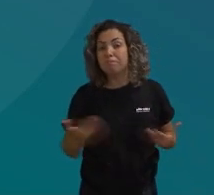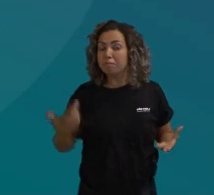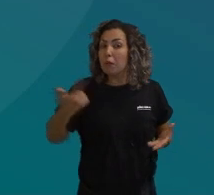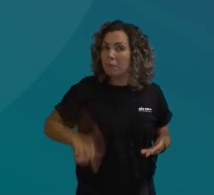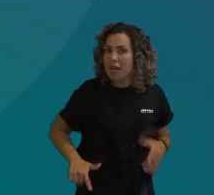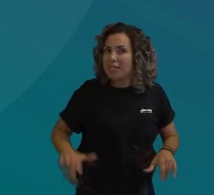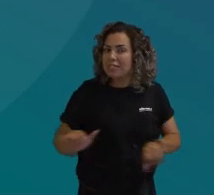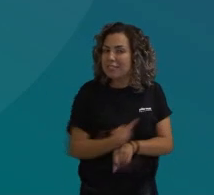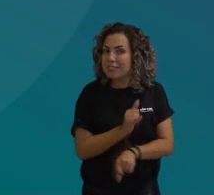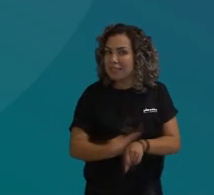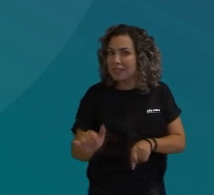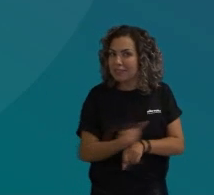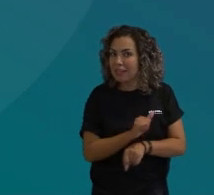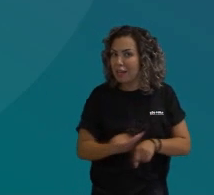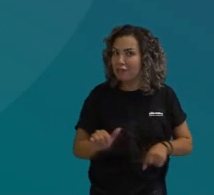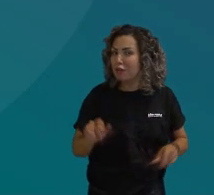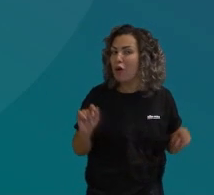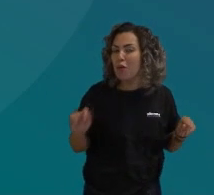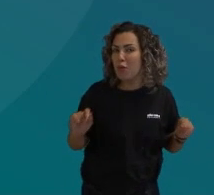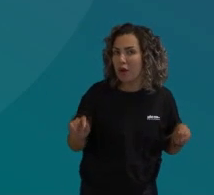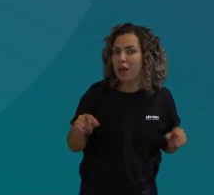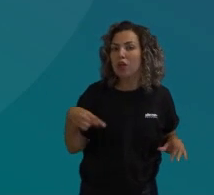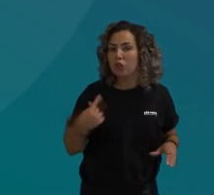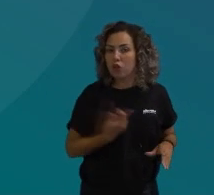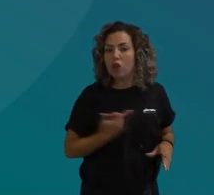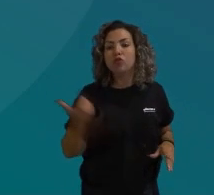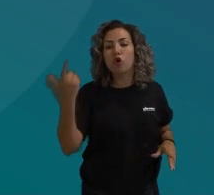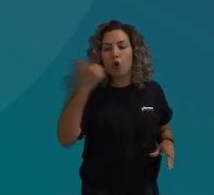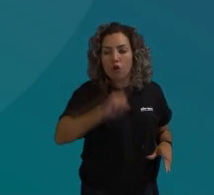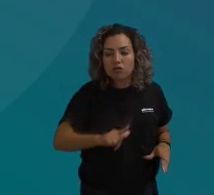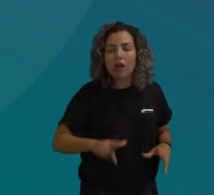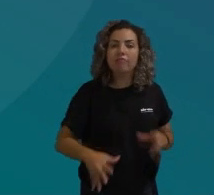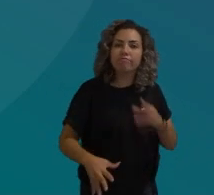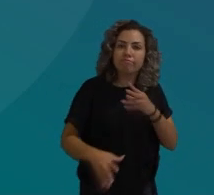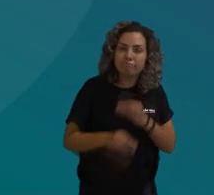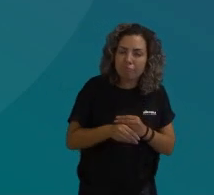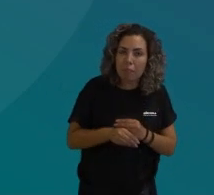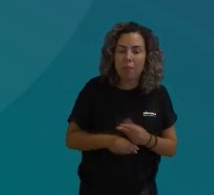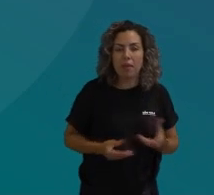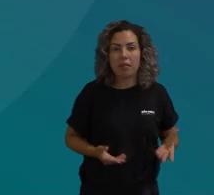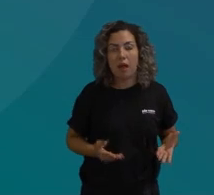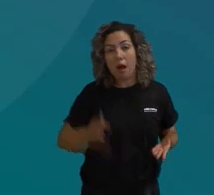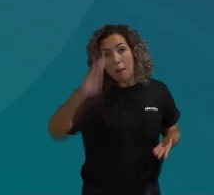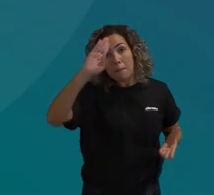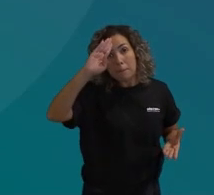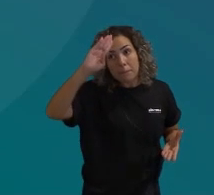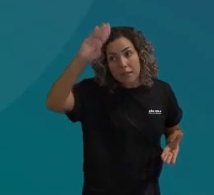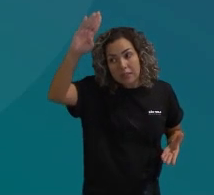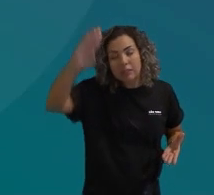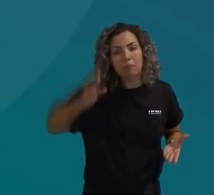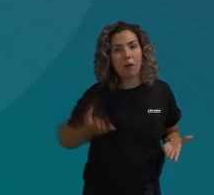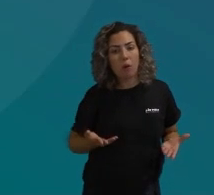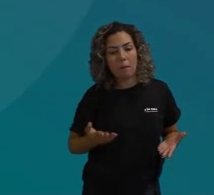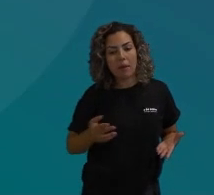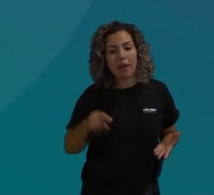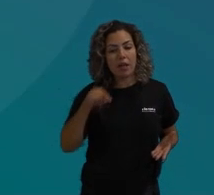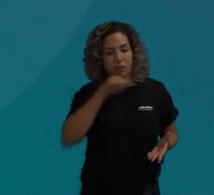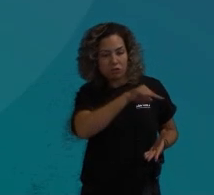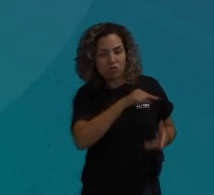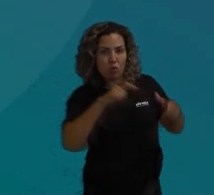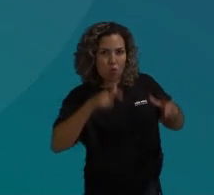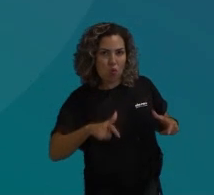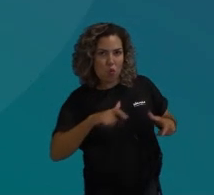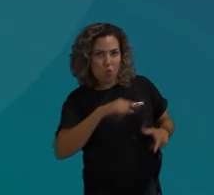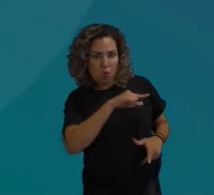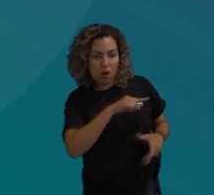using to implement in the territory of the Mindu watershed are the vegetable gardens. We